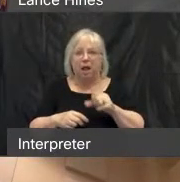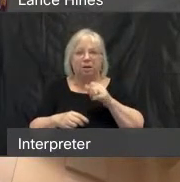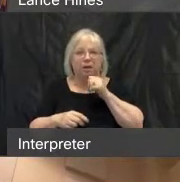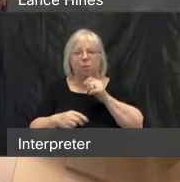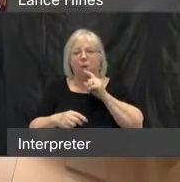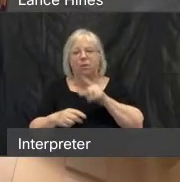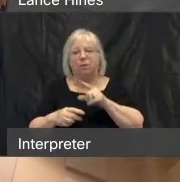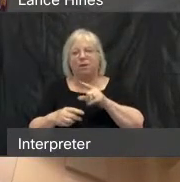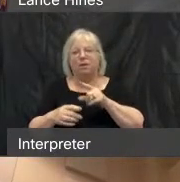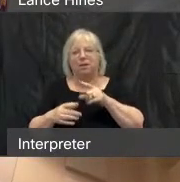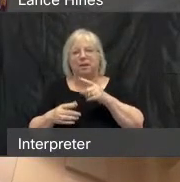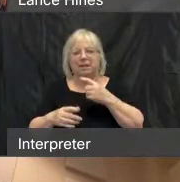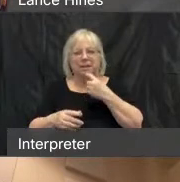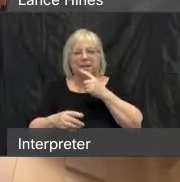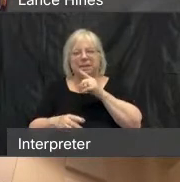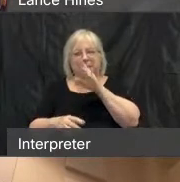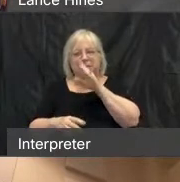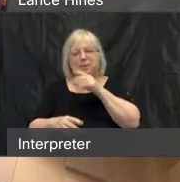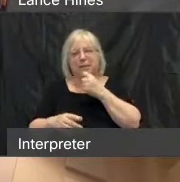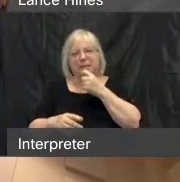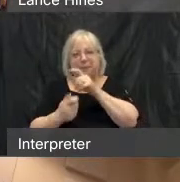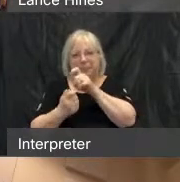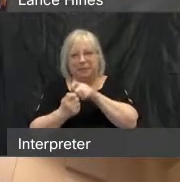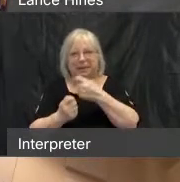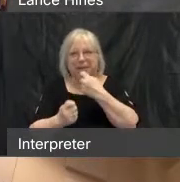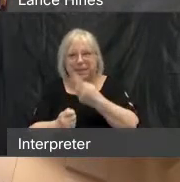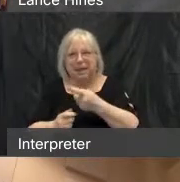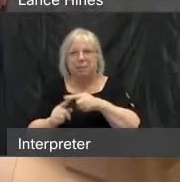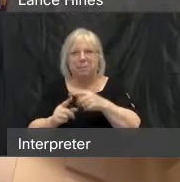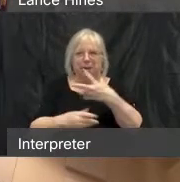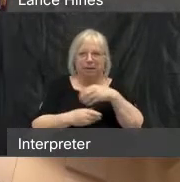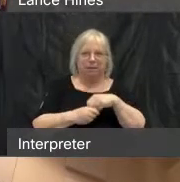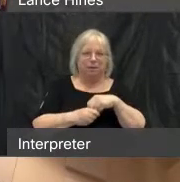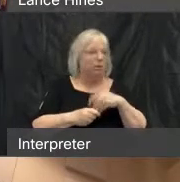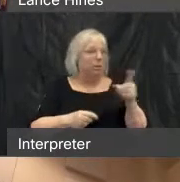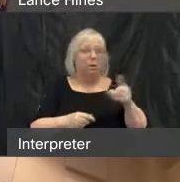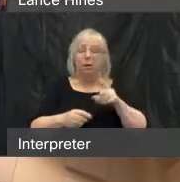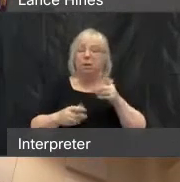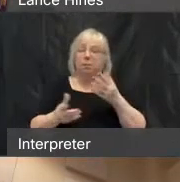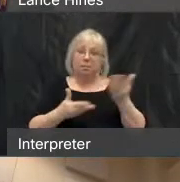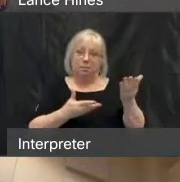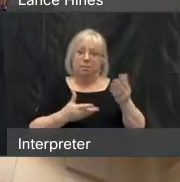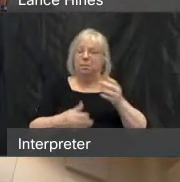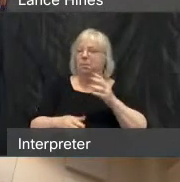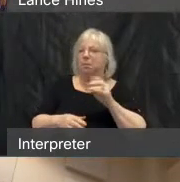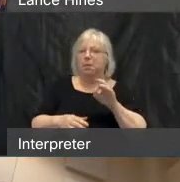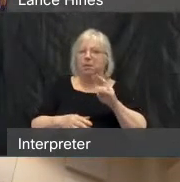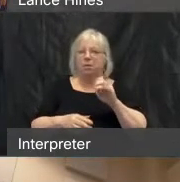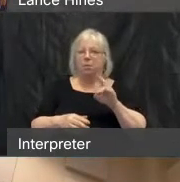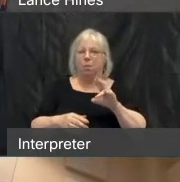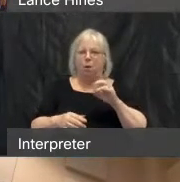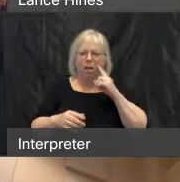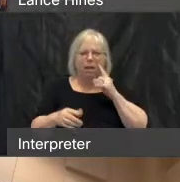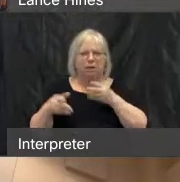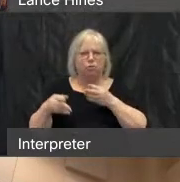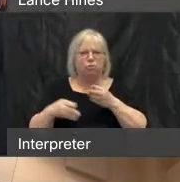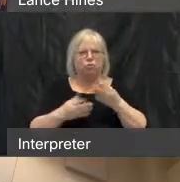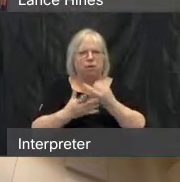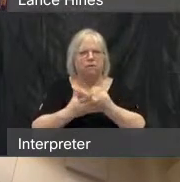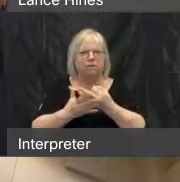it's included. But if you can share that, Mr. Moore. I think it actually was in the street fund,